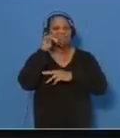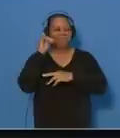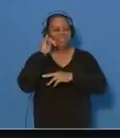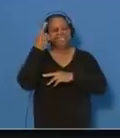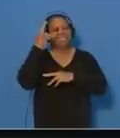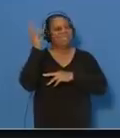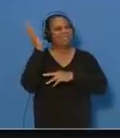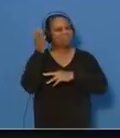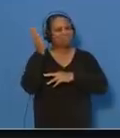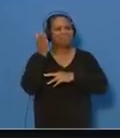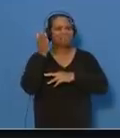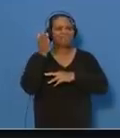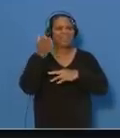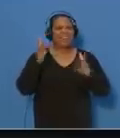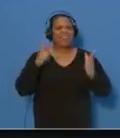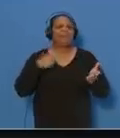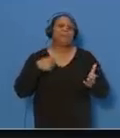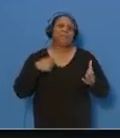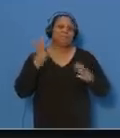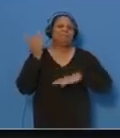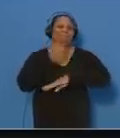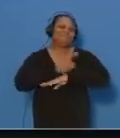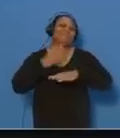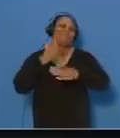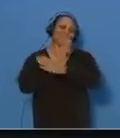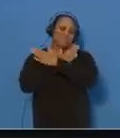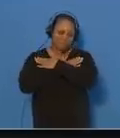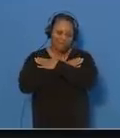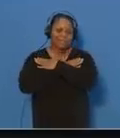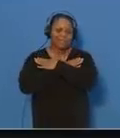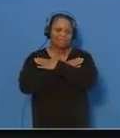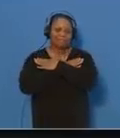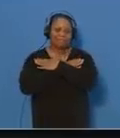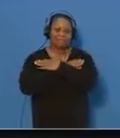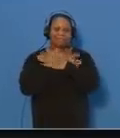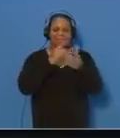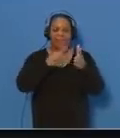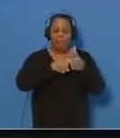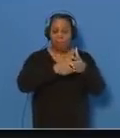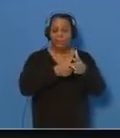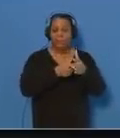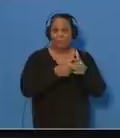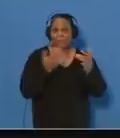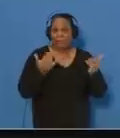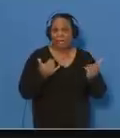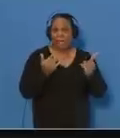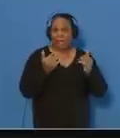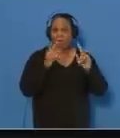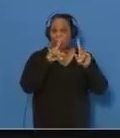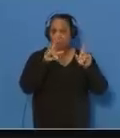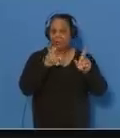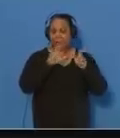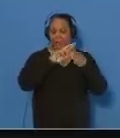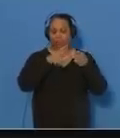conference to allow me to get a day of rest. Allow me to begin on testing results.